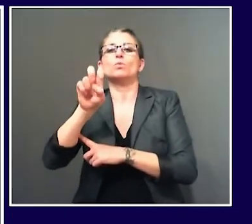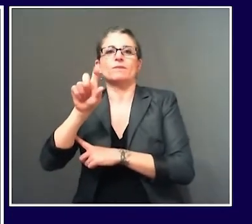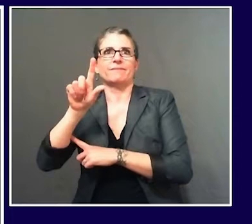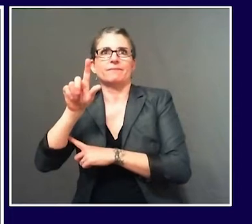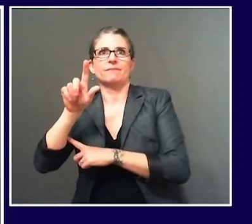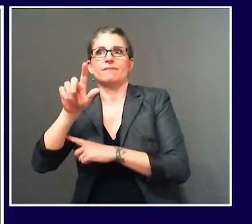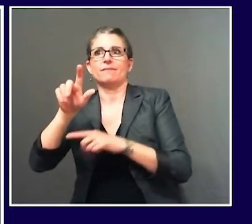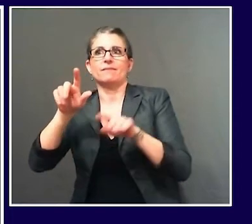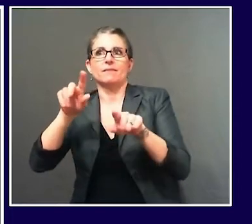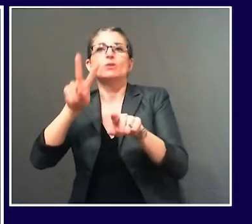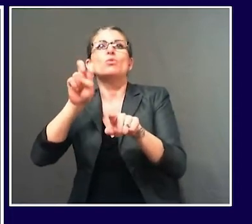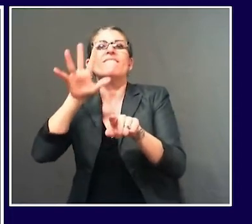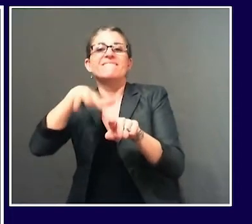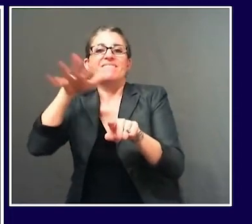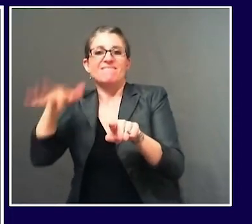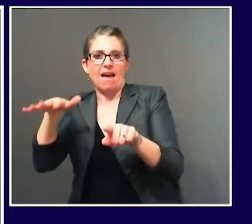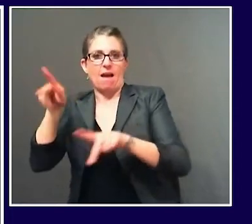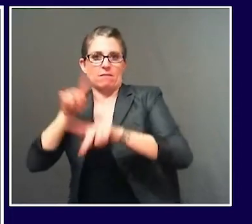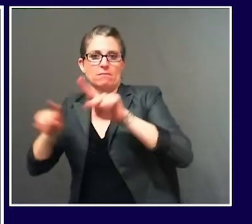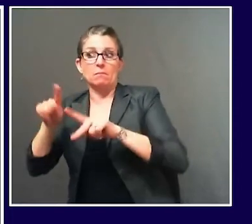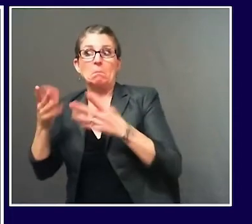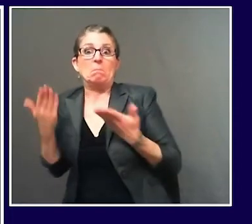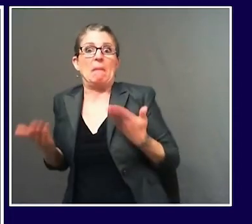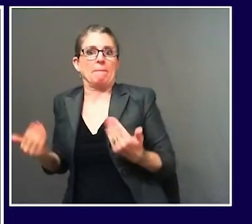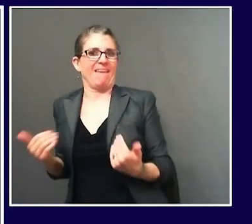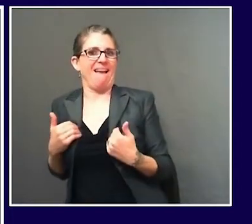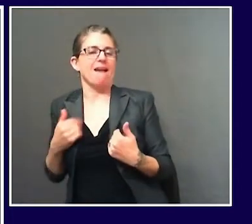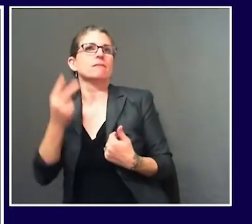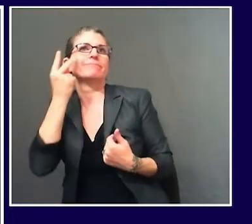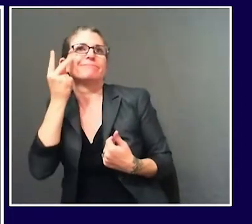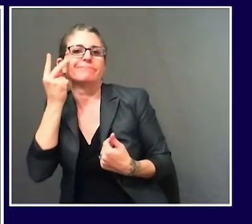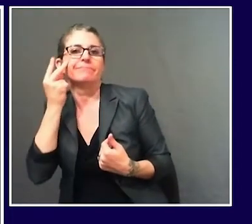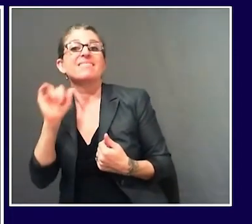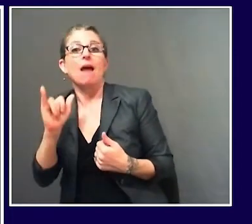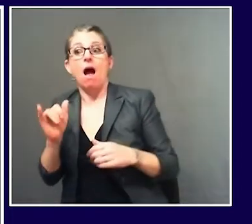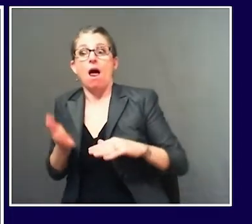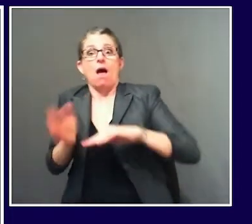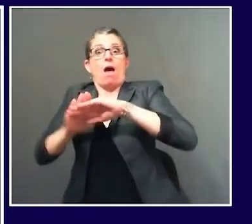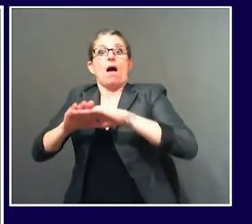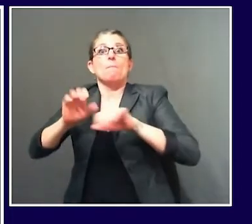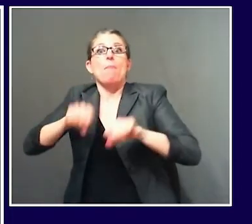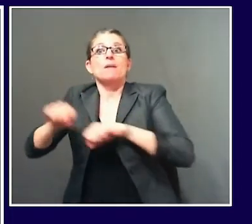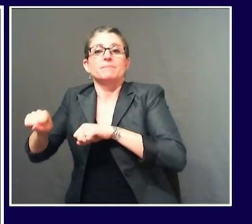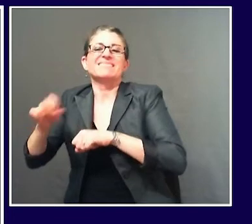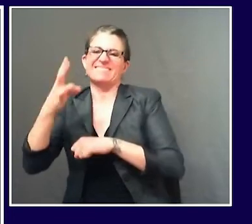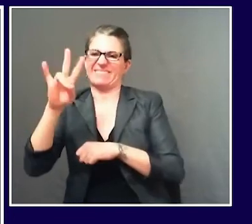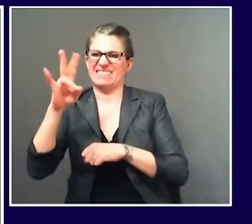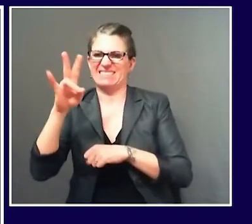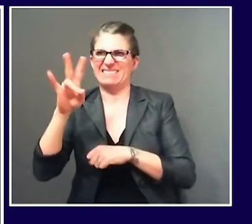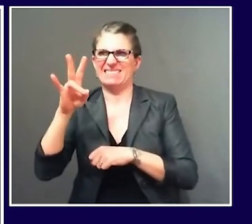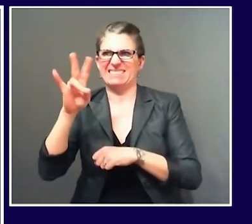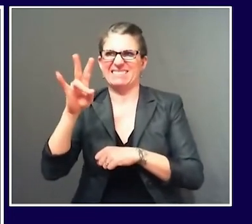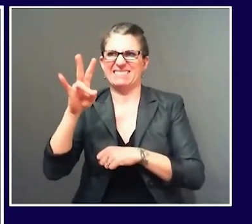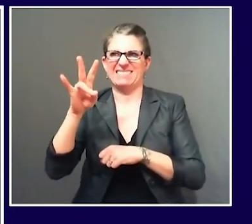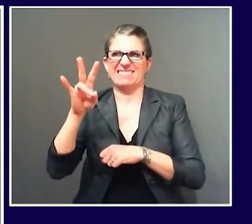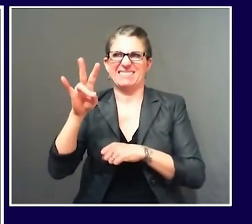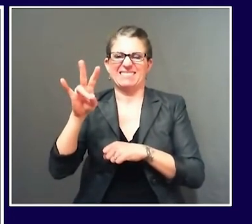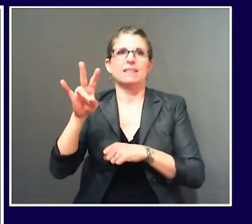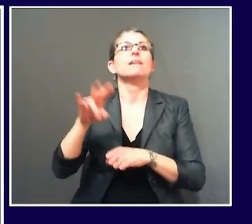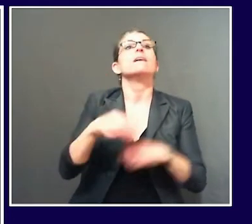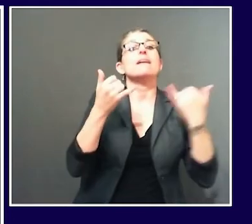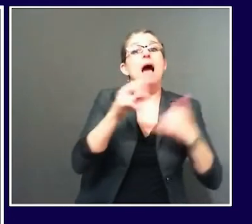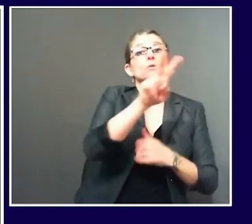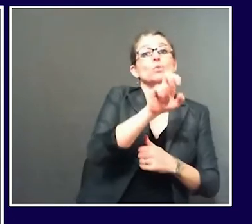of 17 since yesterday. Overall, 270 individuals have been hospitalized, an uptick of 6